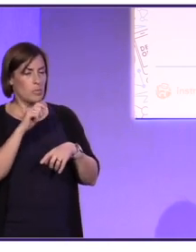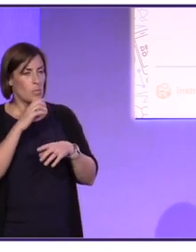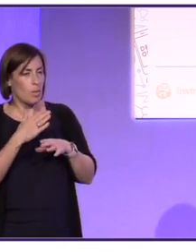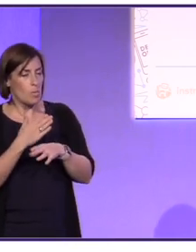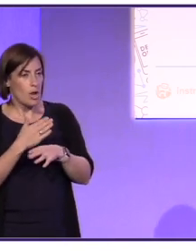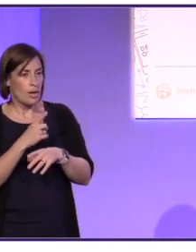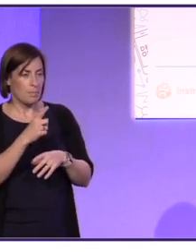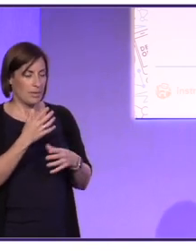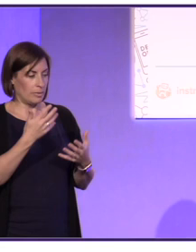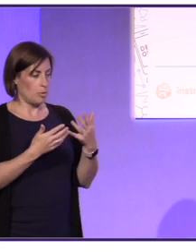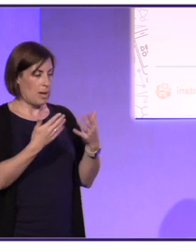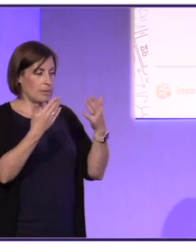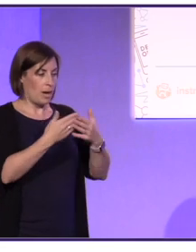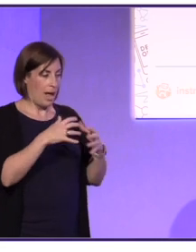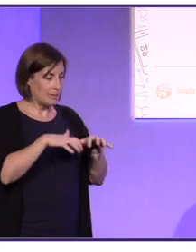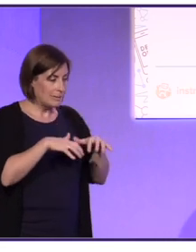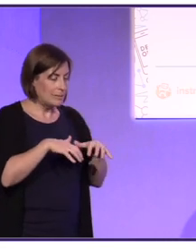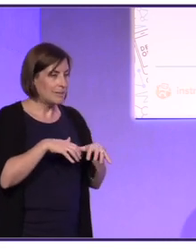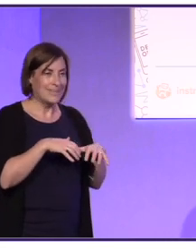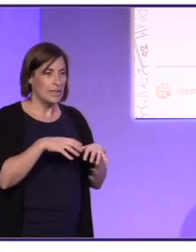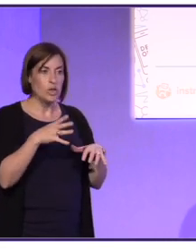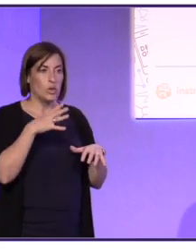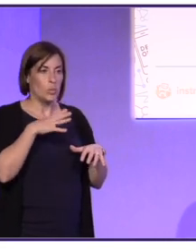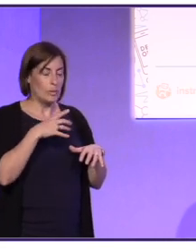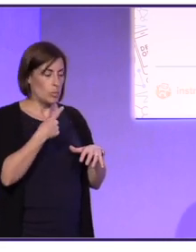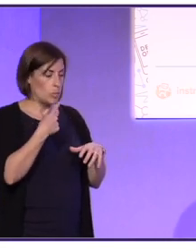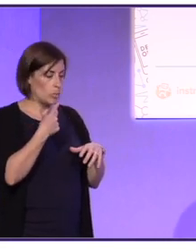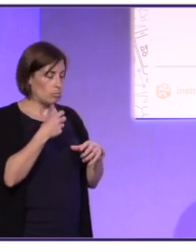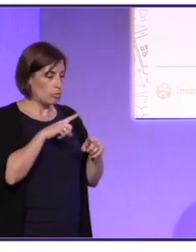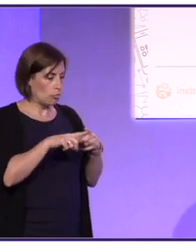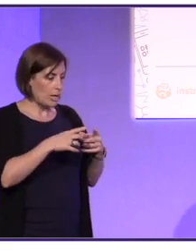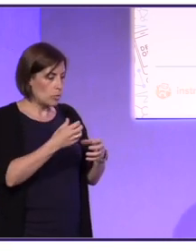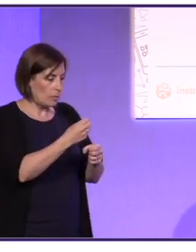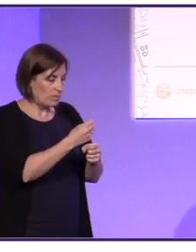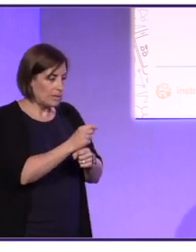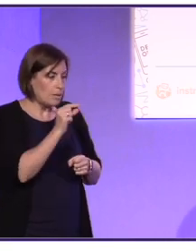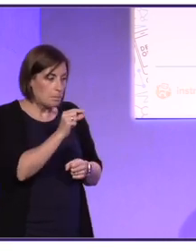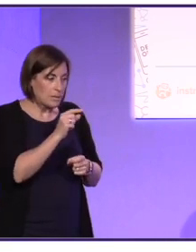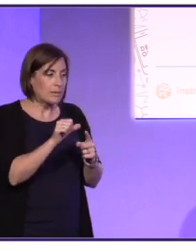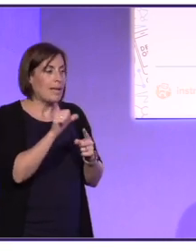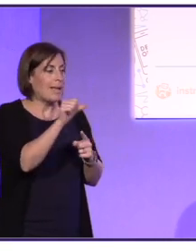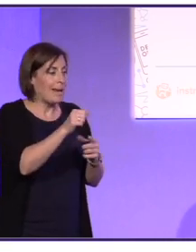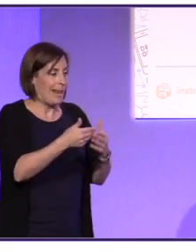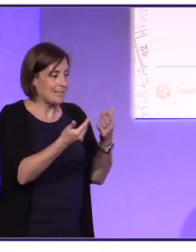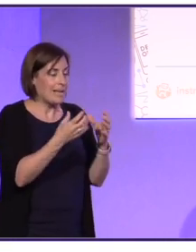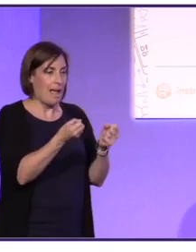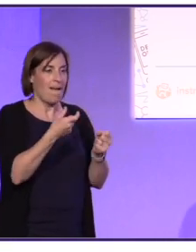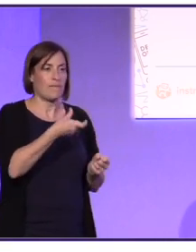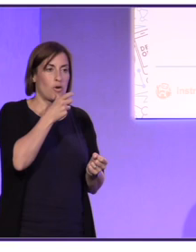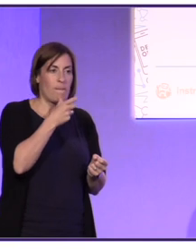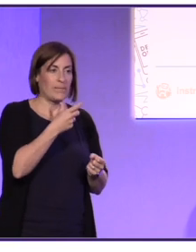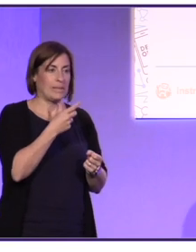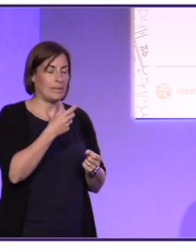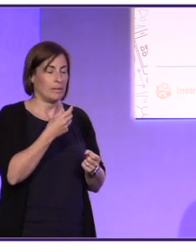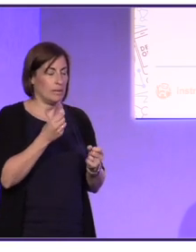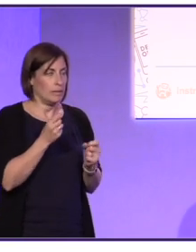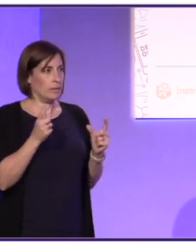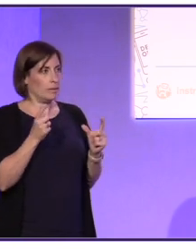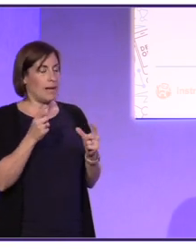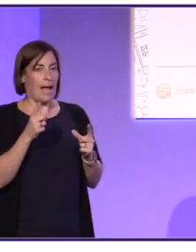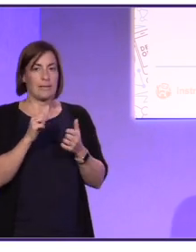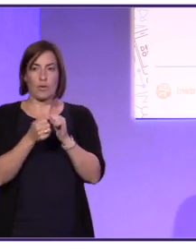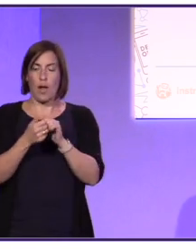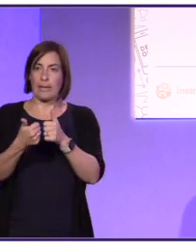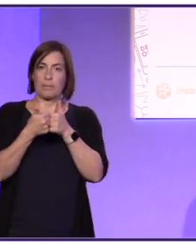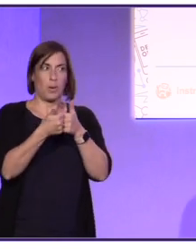teach your system to limp into the next day, where you have caffeine and colleagues.